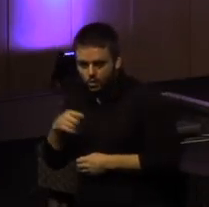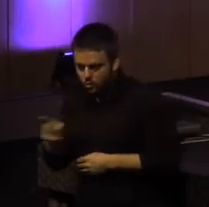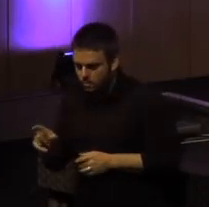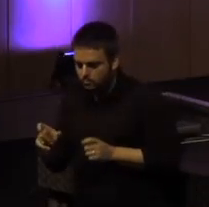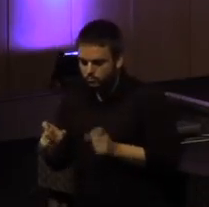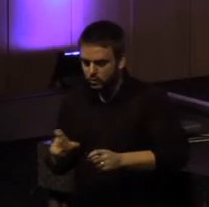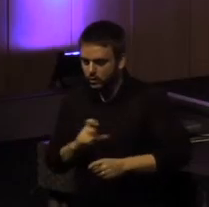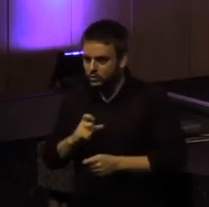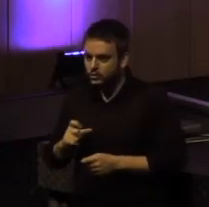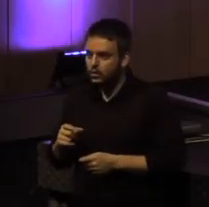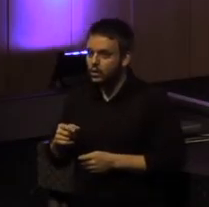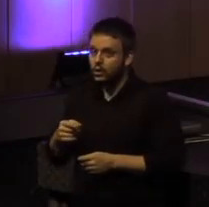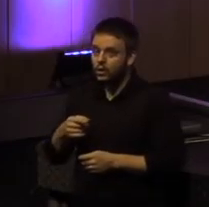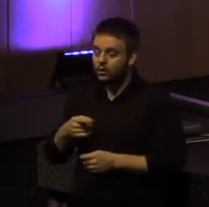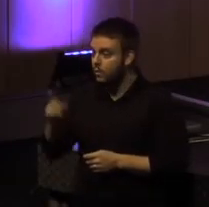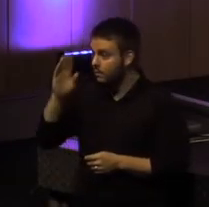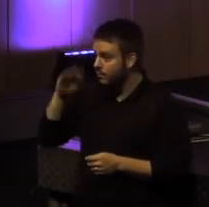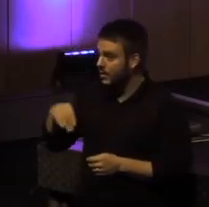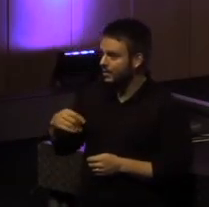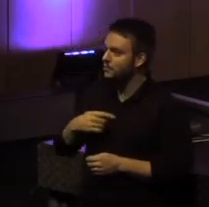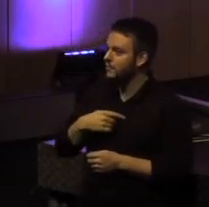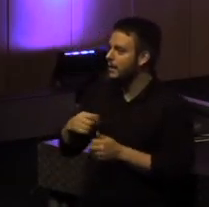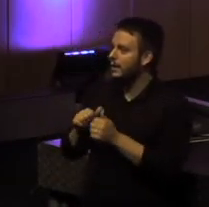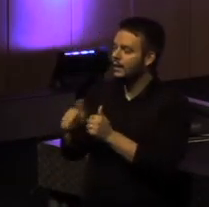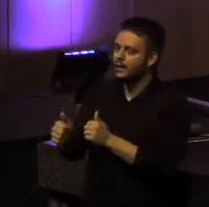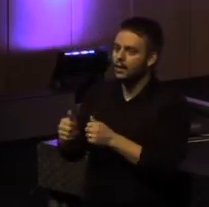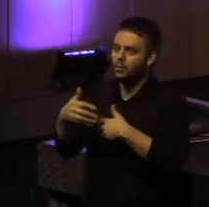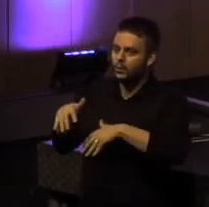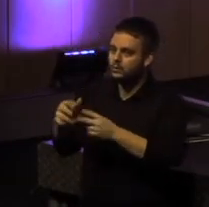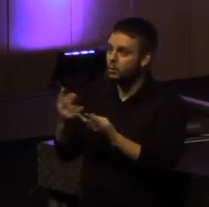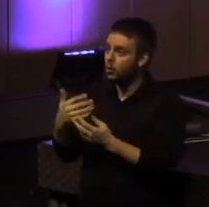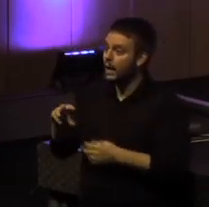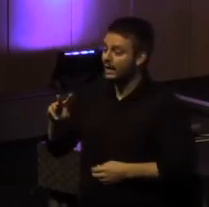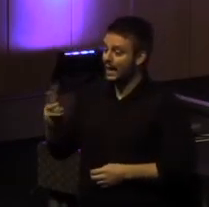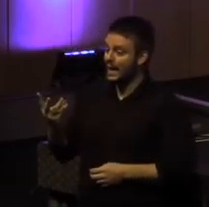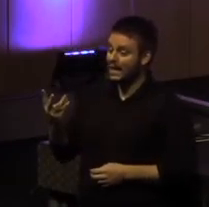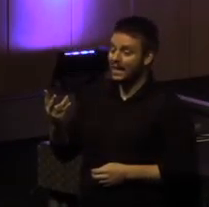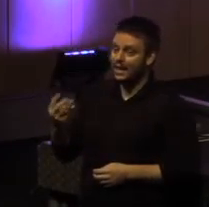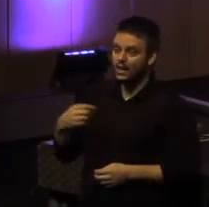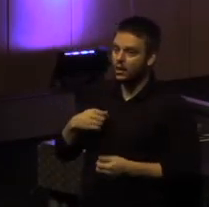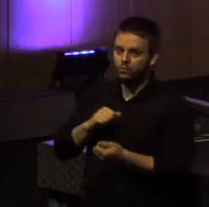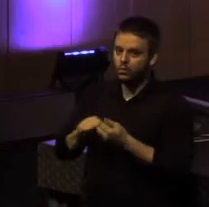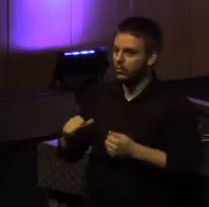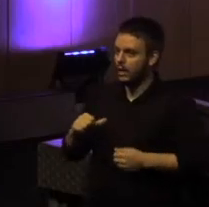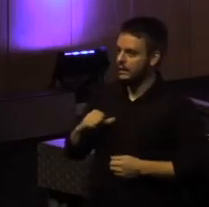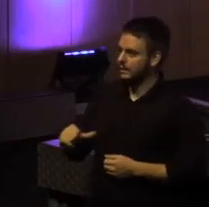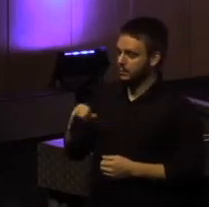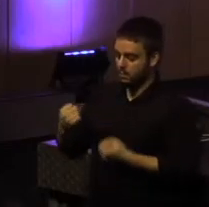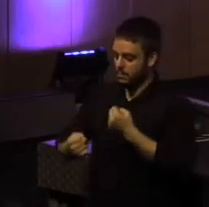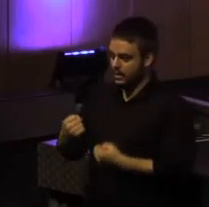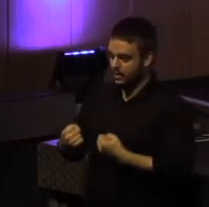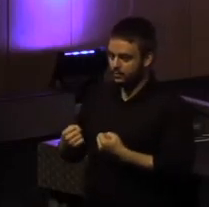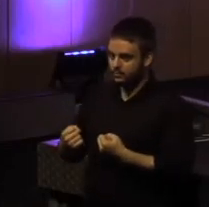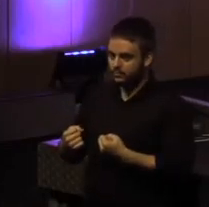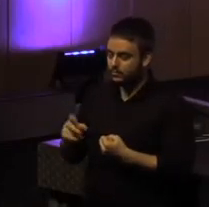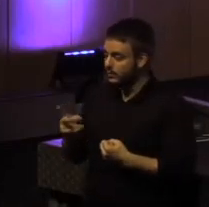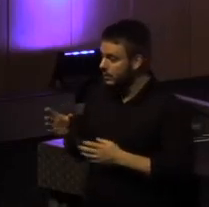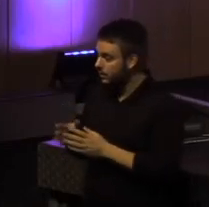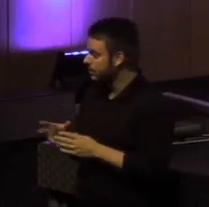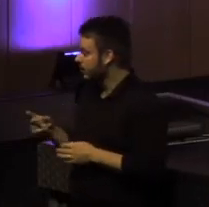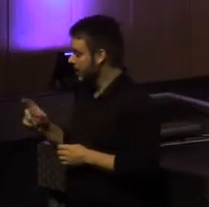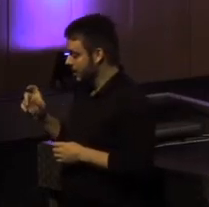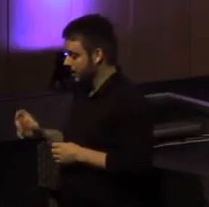Knowing that this was an issue, this came about, the lack of this information came about last year after the murder of Mike Brown. So there